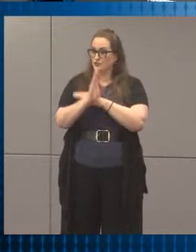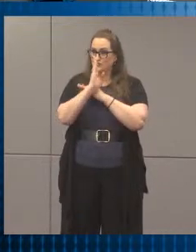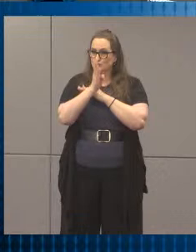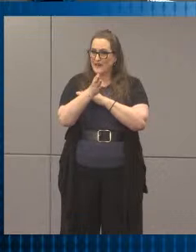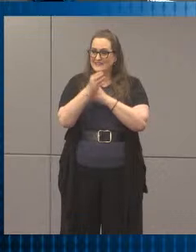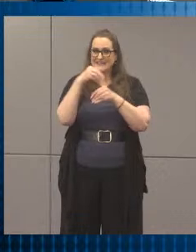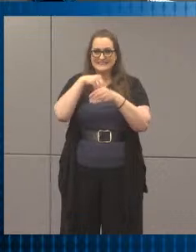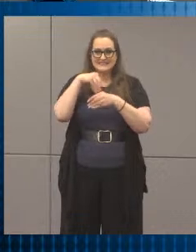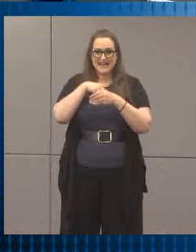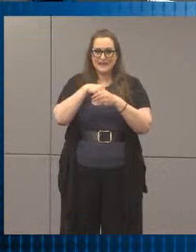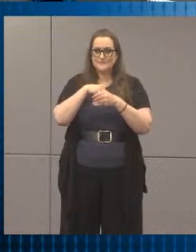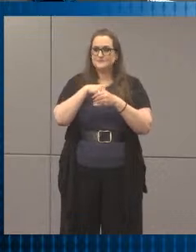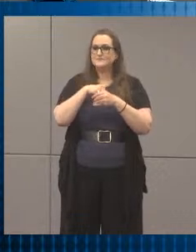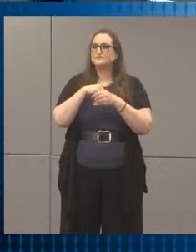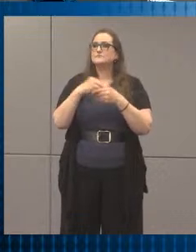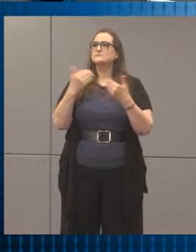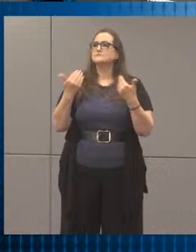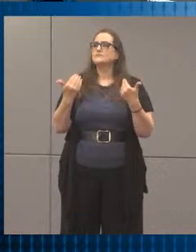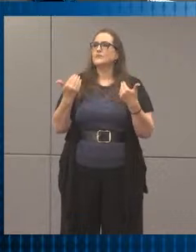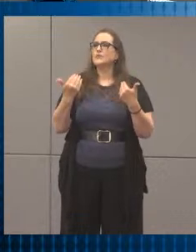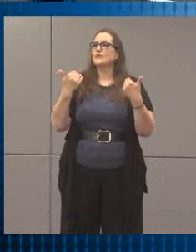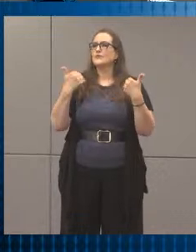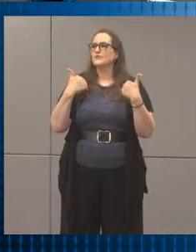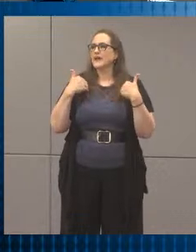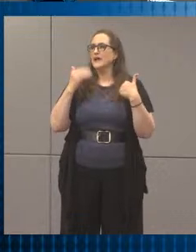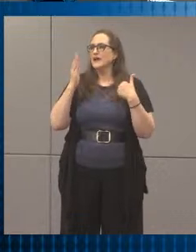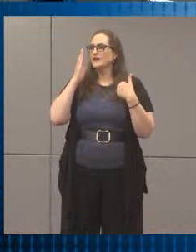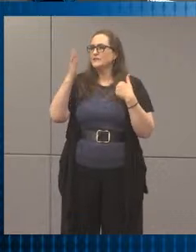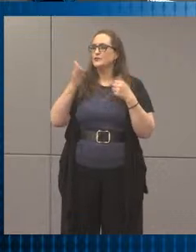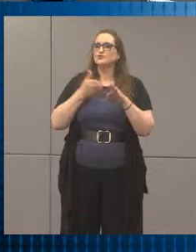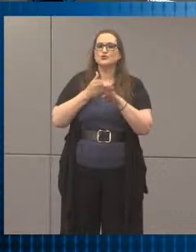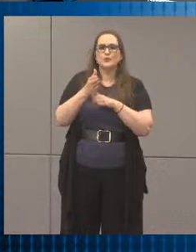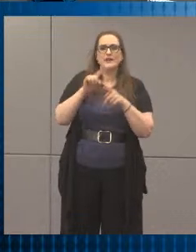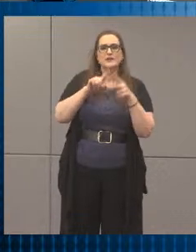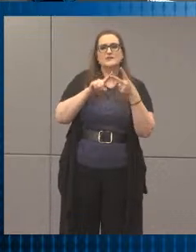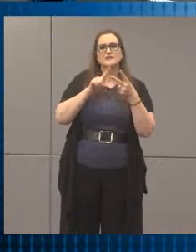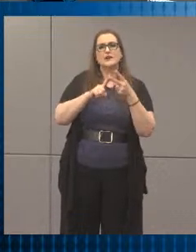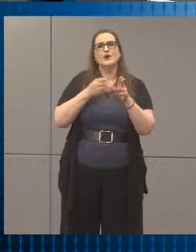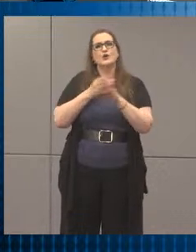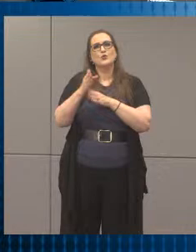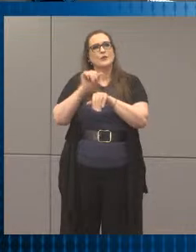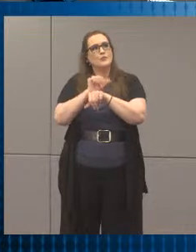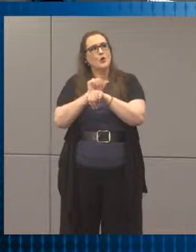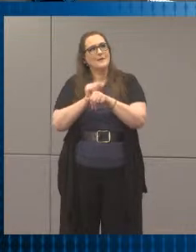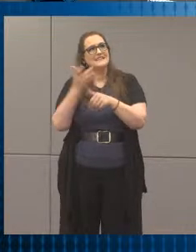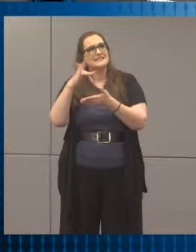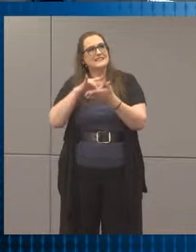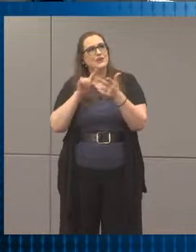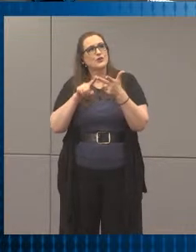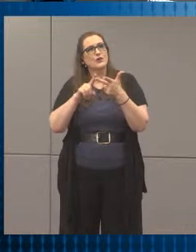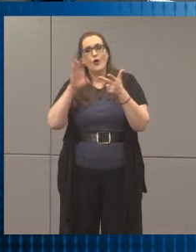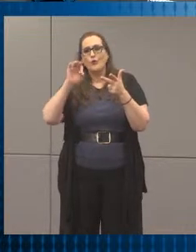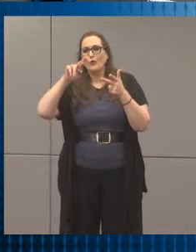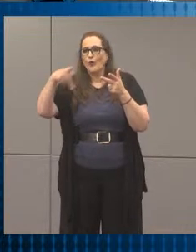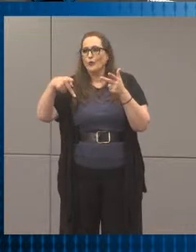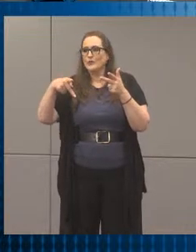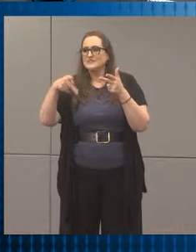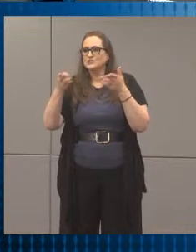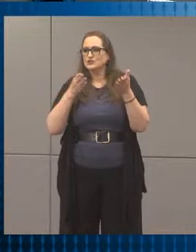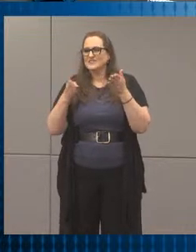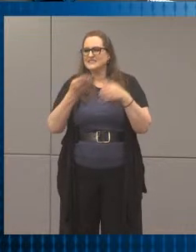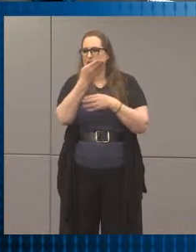directly inside. We've got Future Careers Hub, Career and Employment Center, and Corporate Services in there.